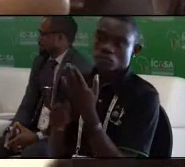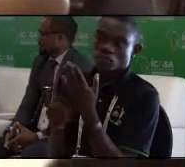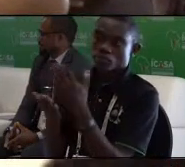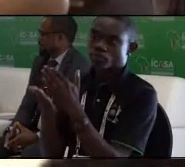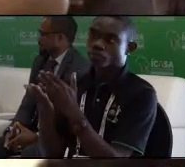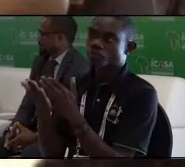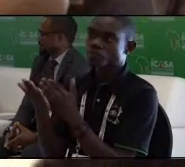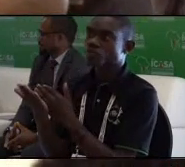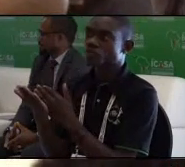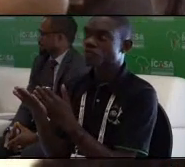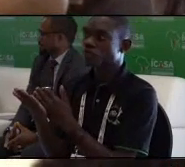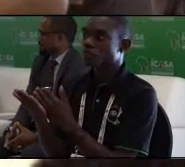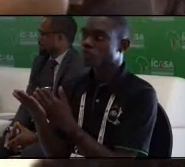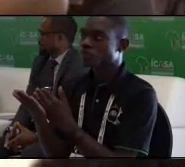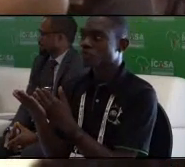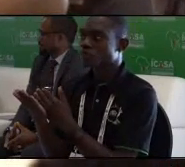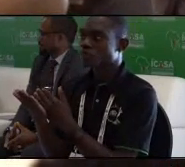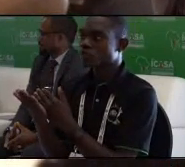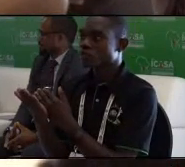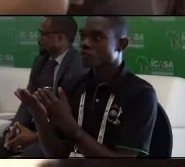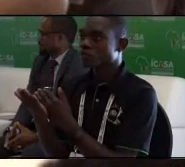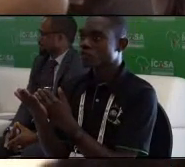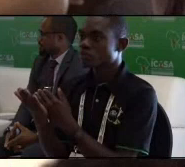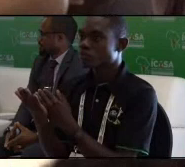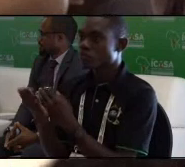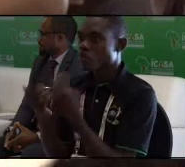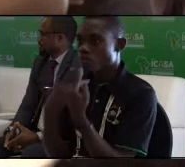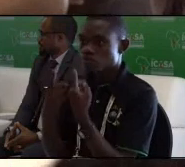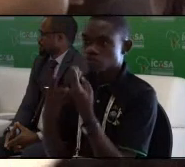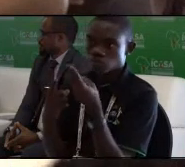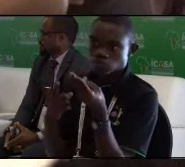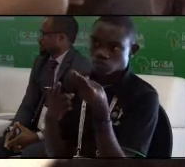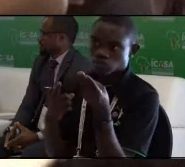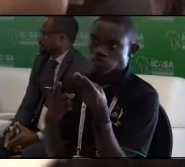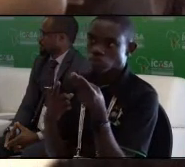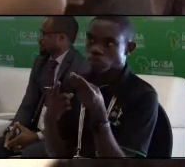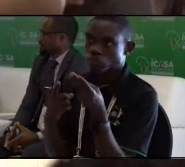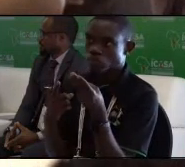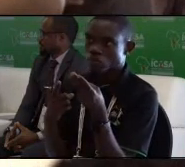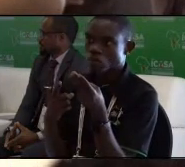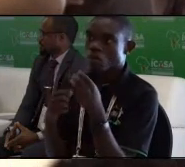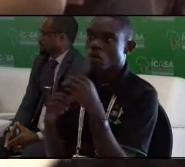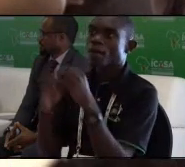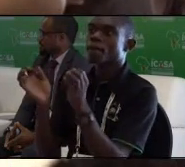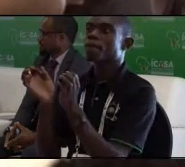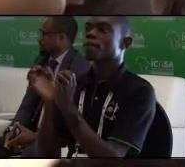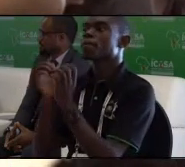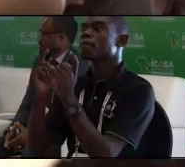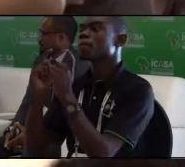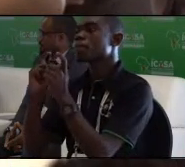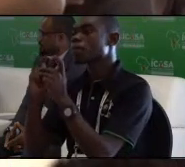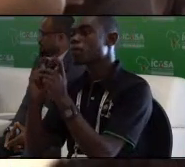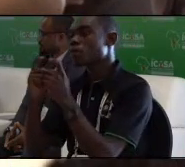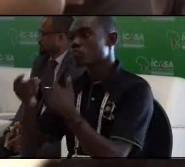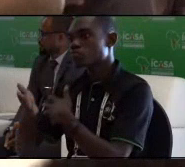of sensitization and engagement with the people. We had meetings, we had symposium talking about the